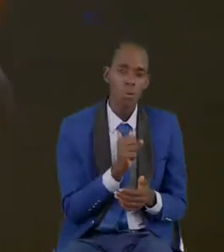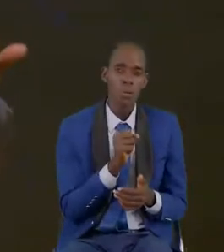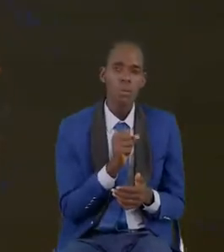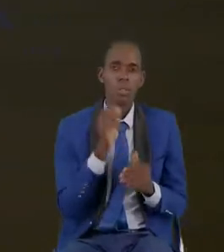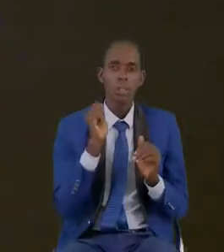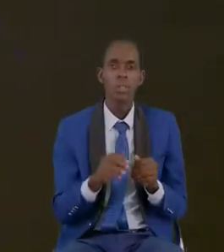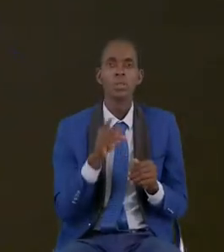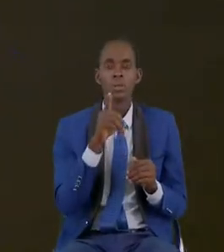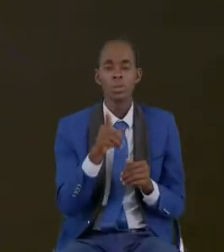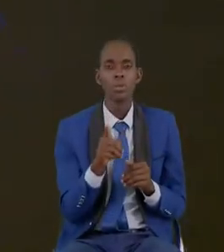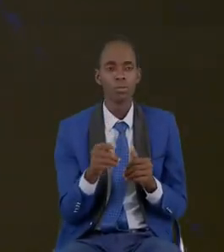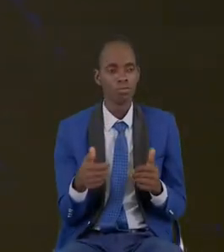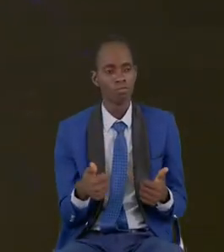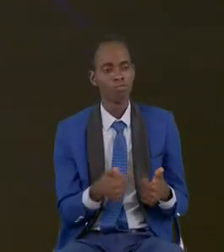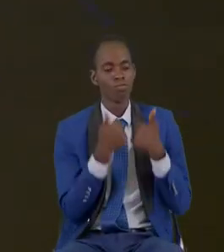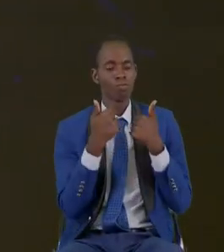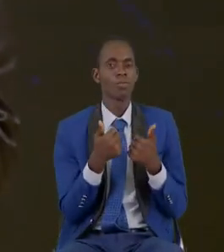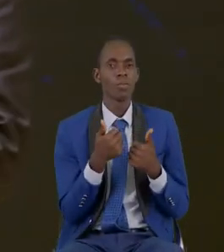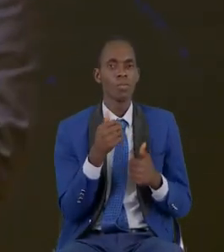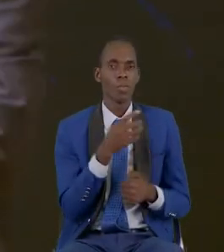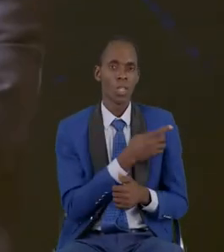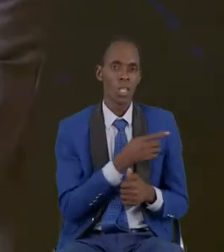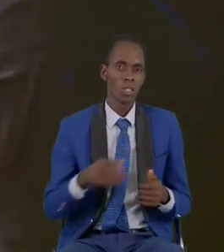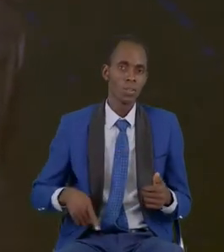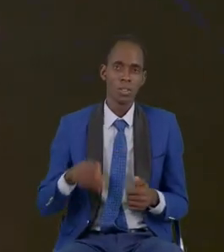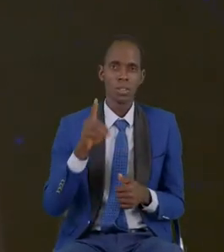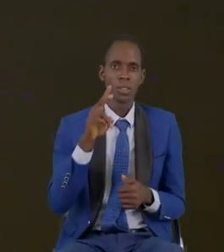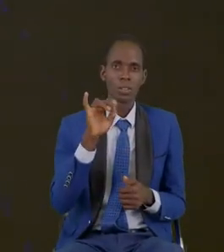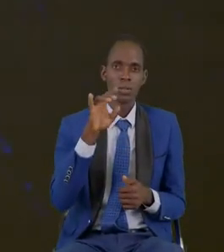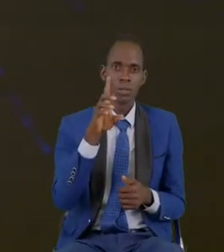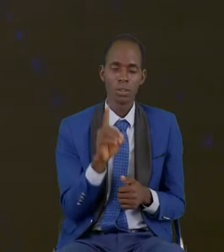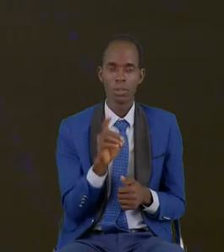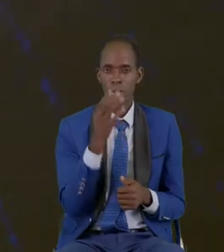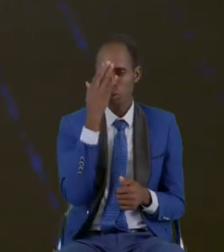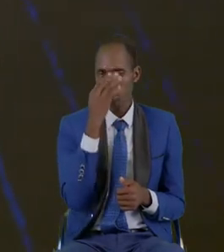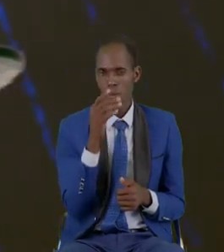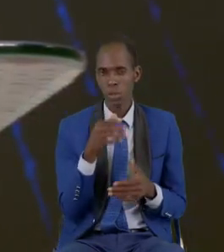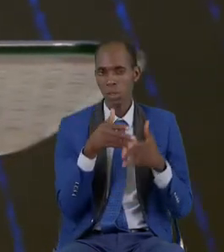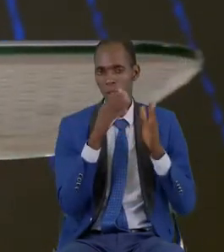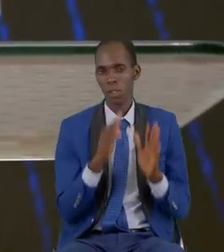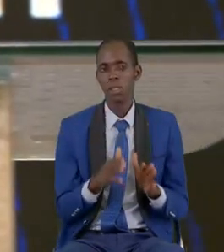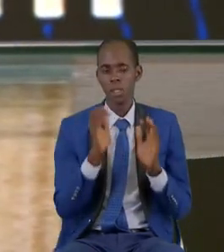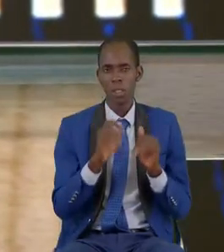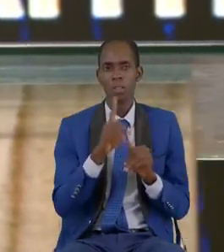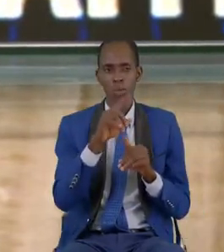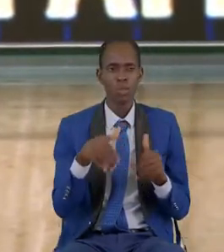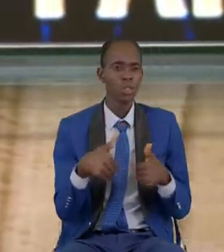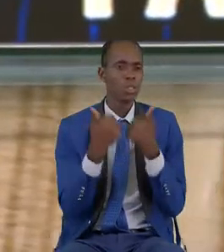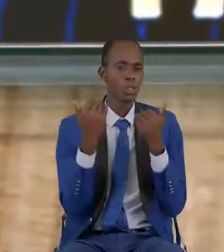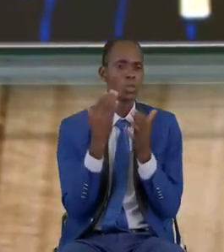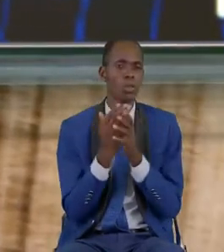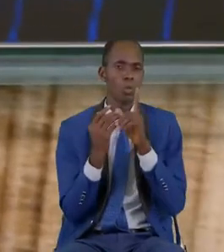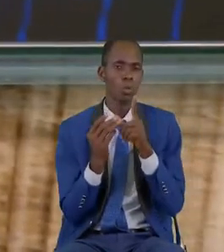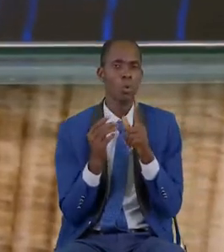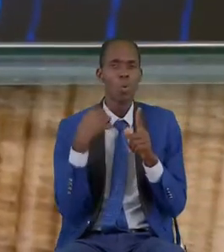a David, a leader? Can you confront somebody who is supposed to live